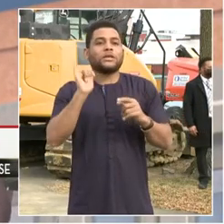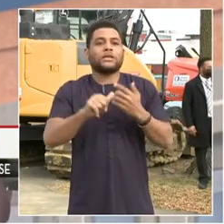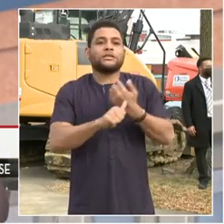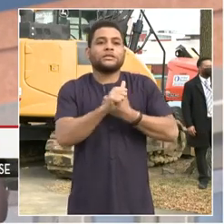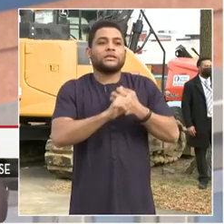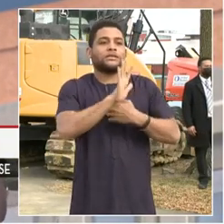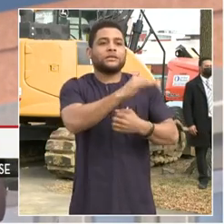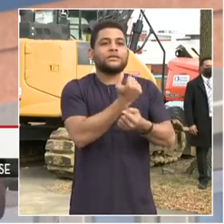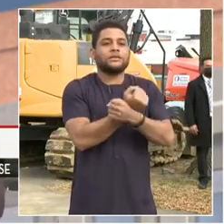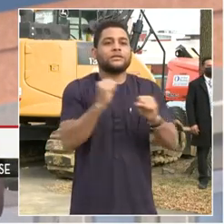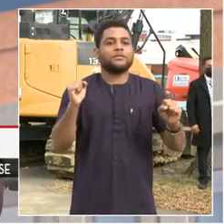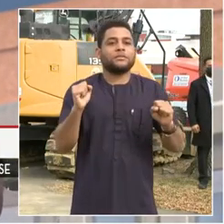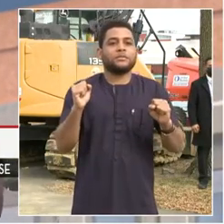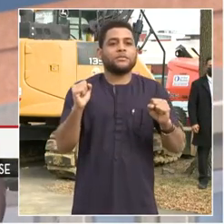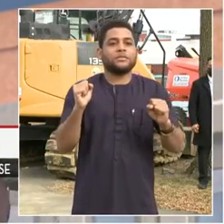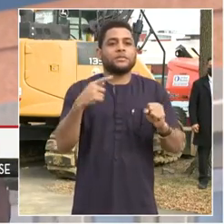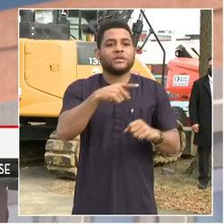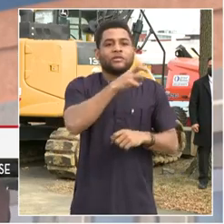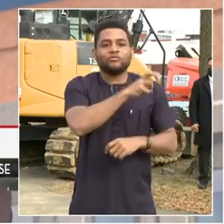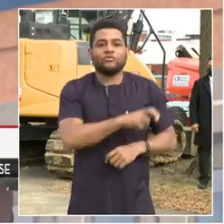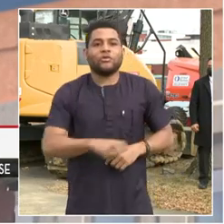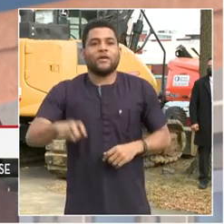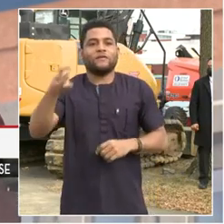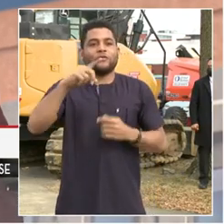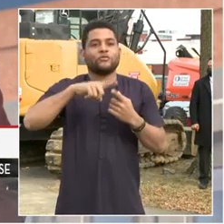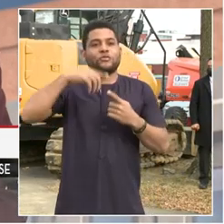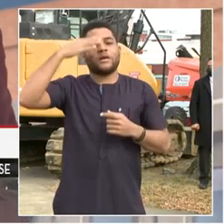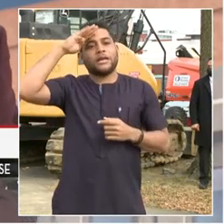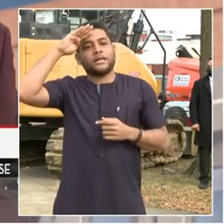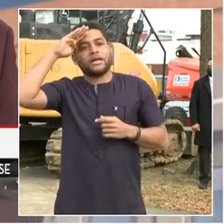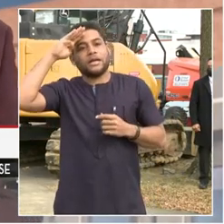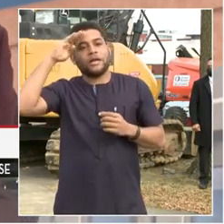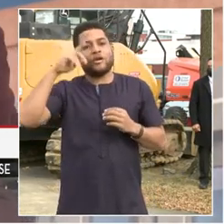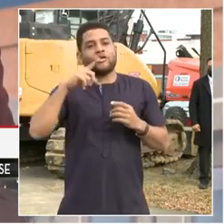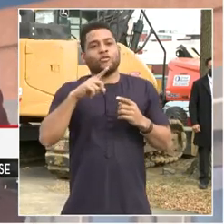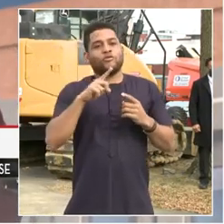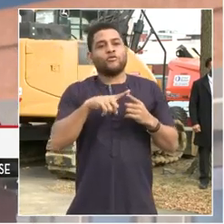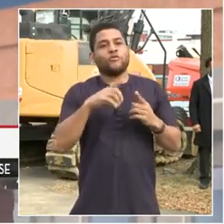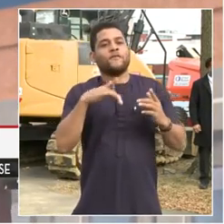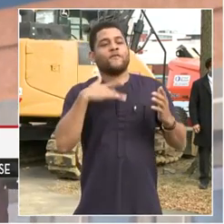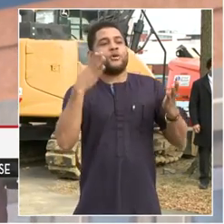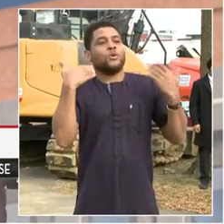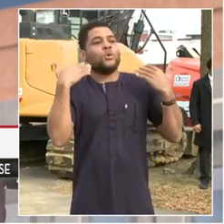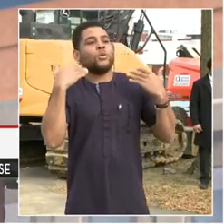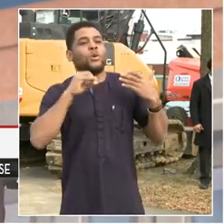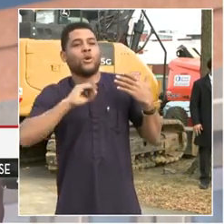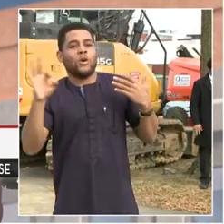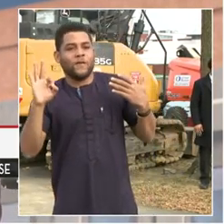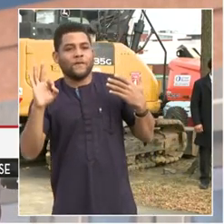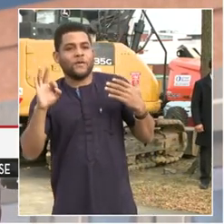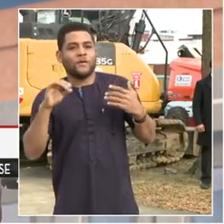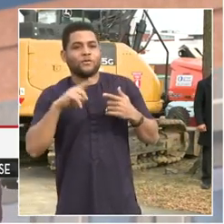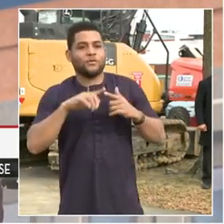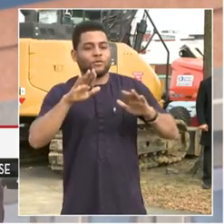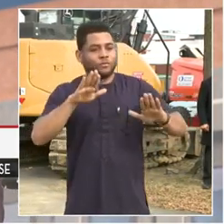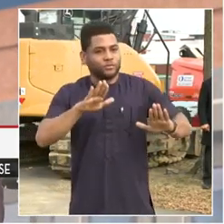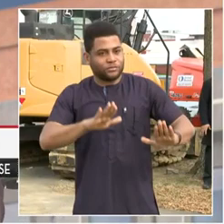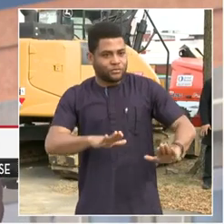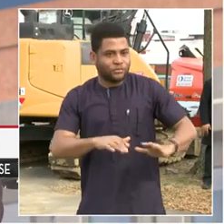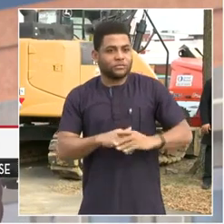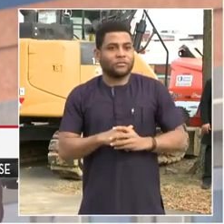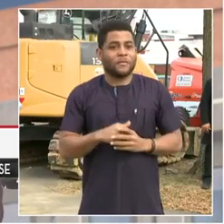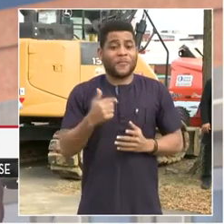Ireland as a kind of cooling-off period. During the week, I had an opportunity to participate in 2 Douglass